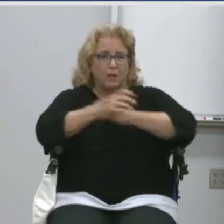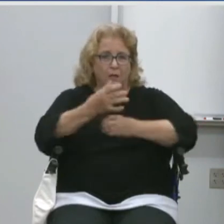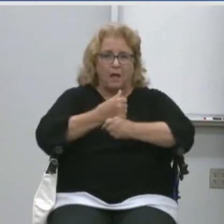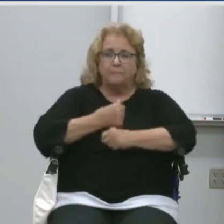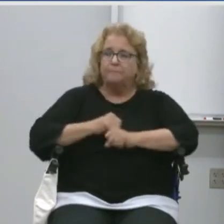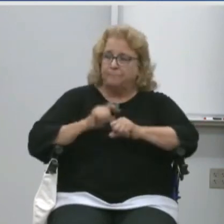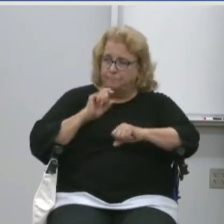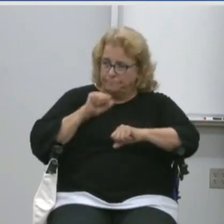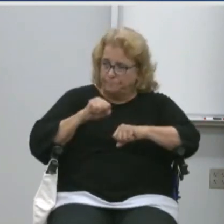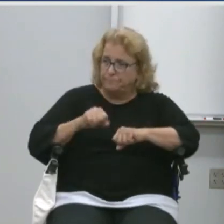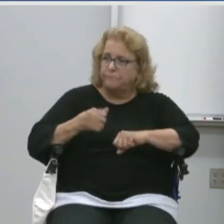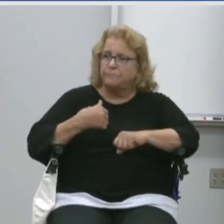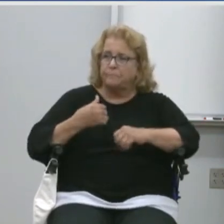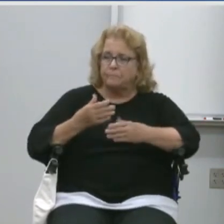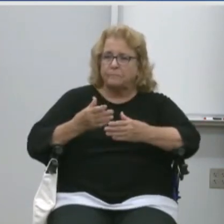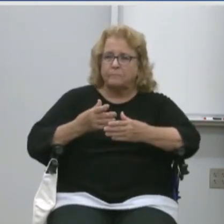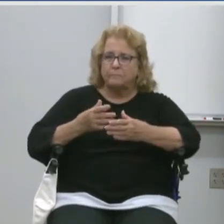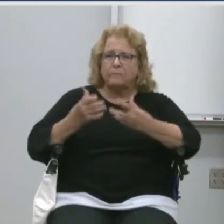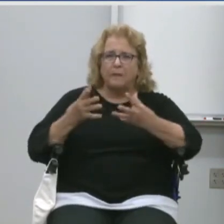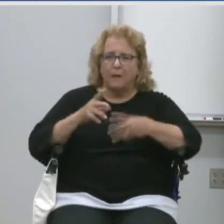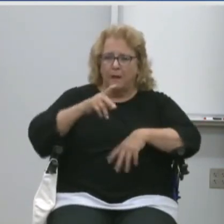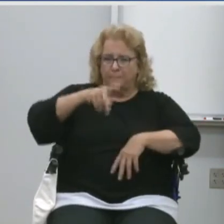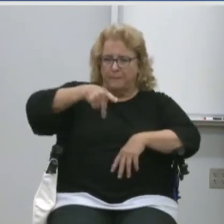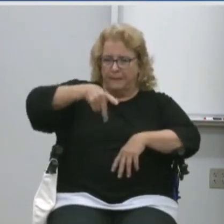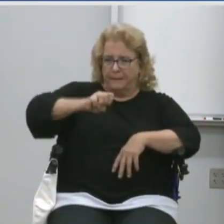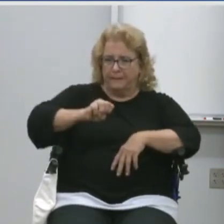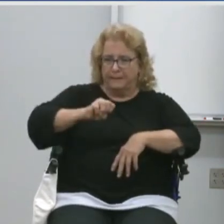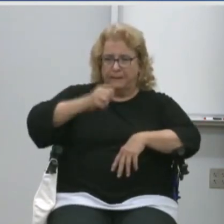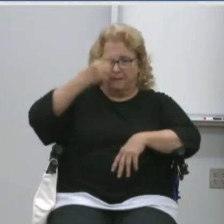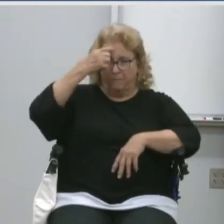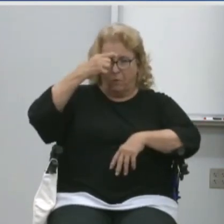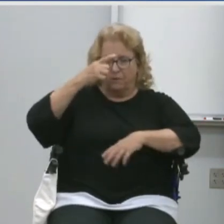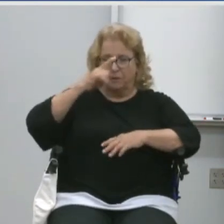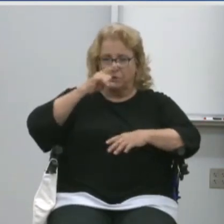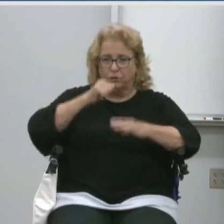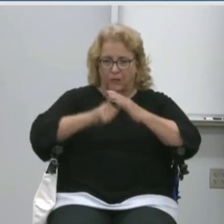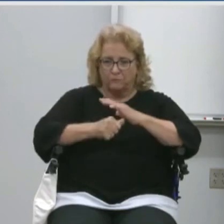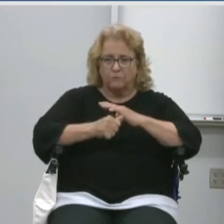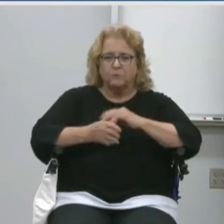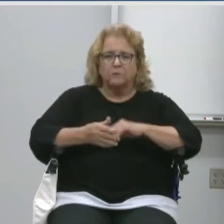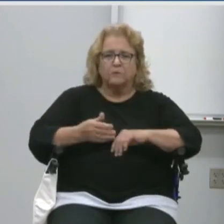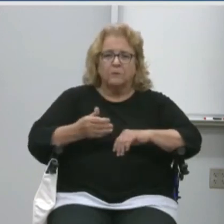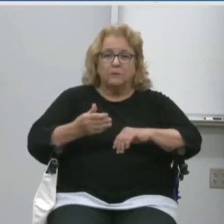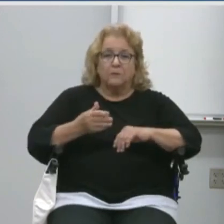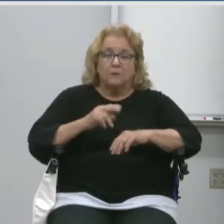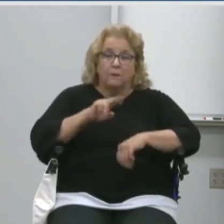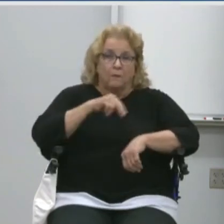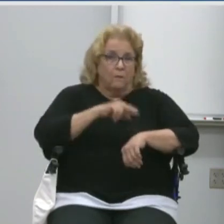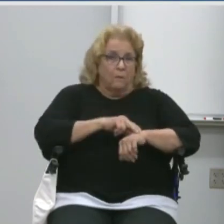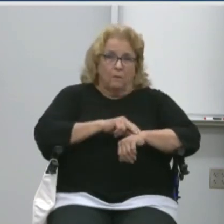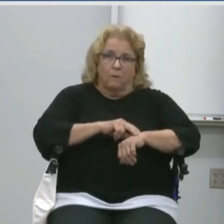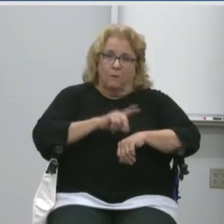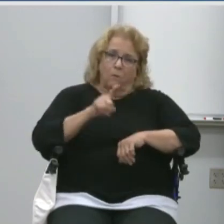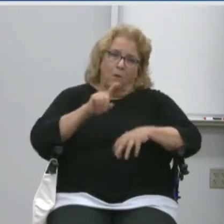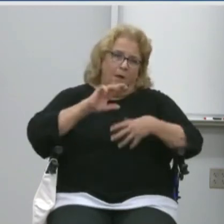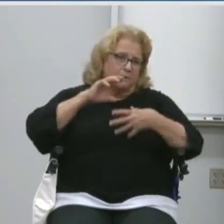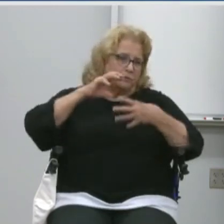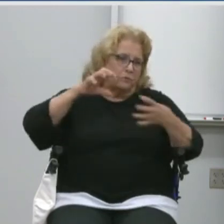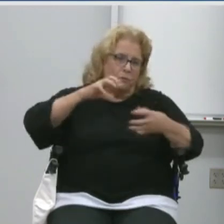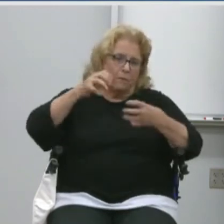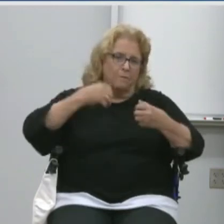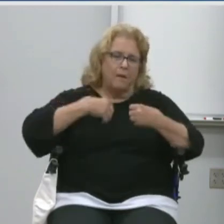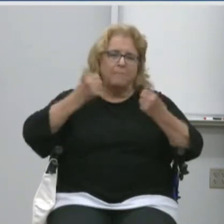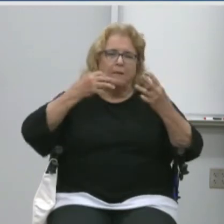Absolutely. We've put together quite a bit of PPE for the shelters. Of course, you know, this is just one storm. We've got months